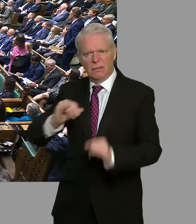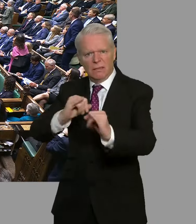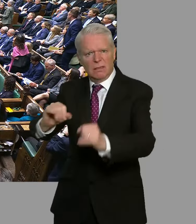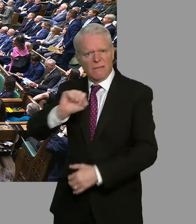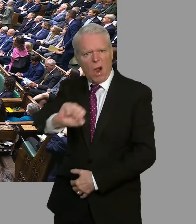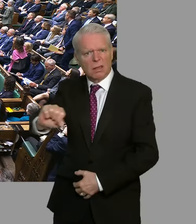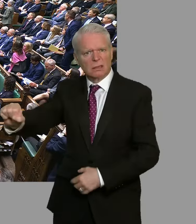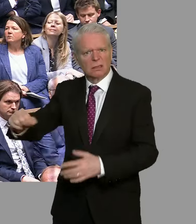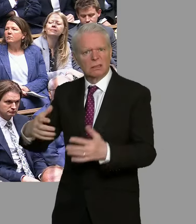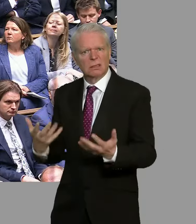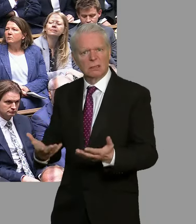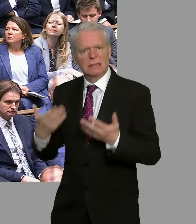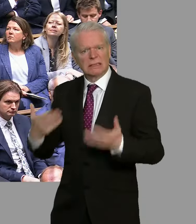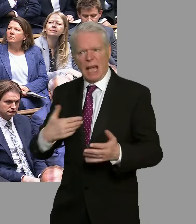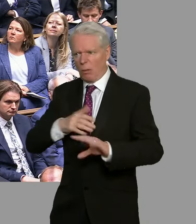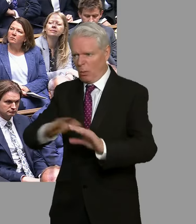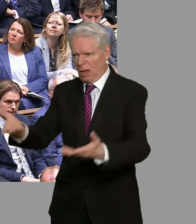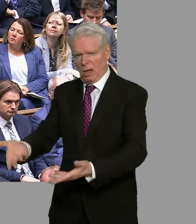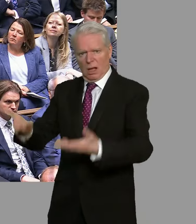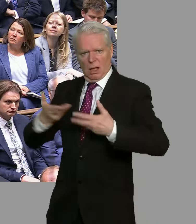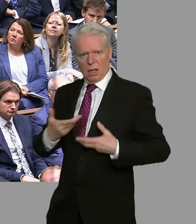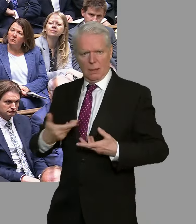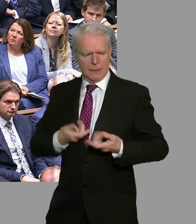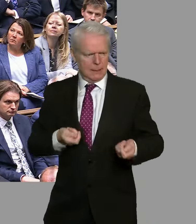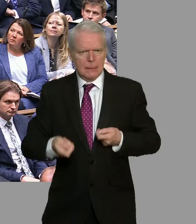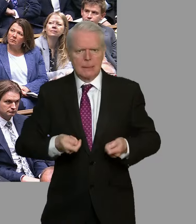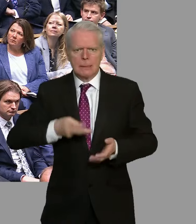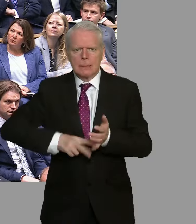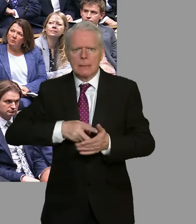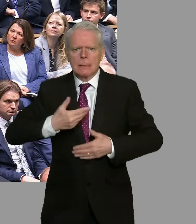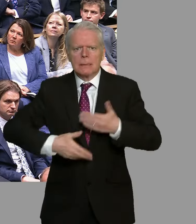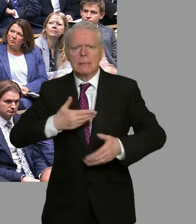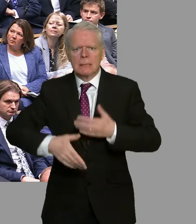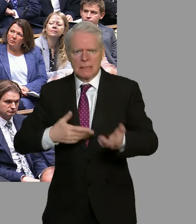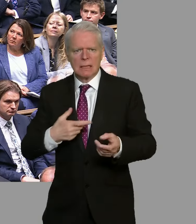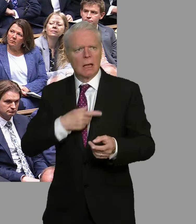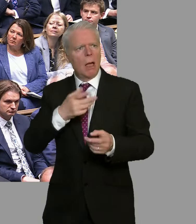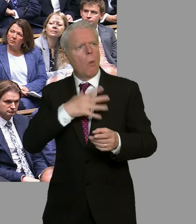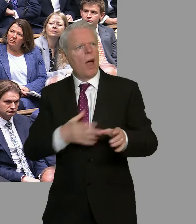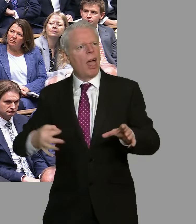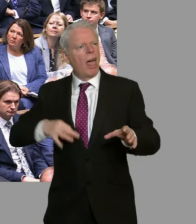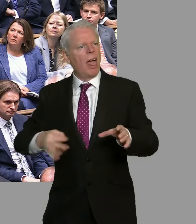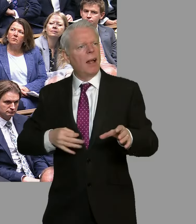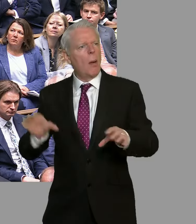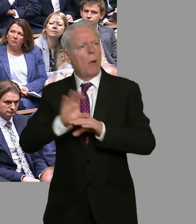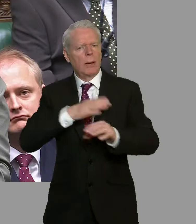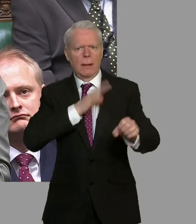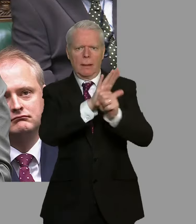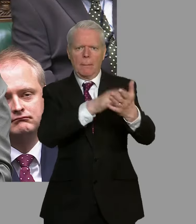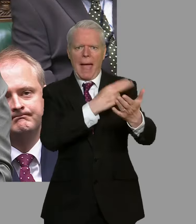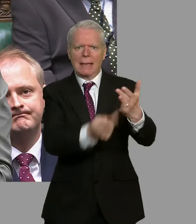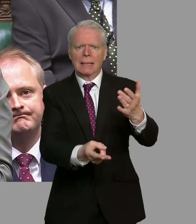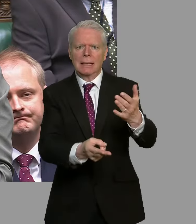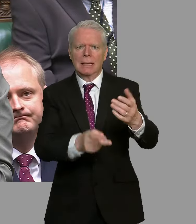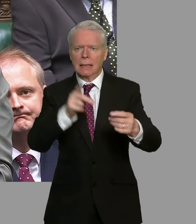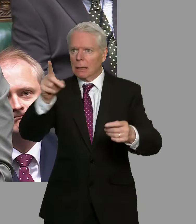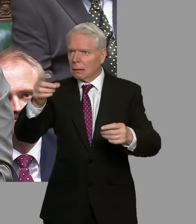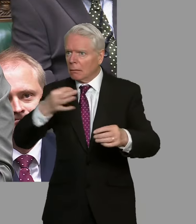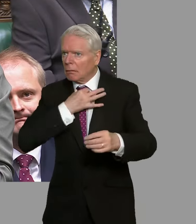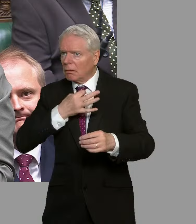This Prime Minister once spoke of compassion and dignity for migrants and for defending